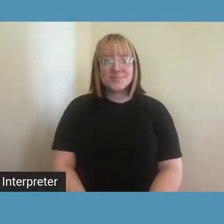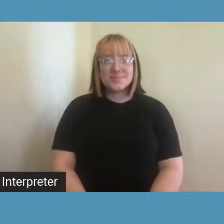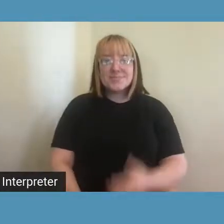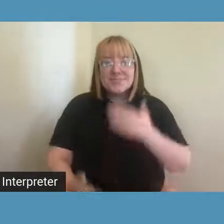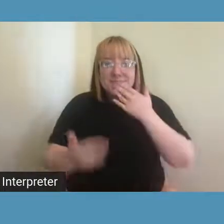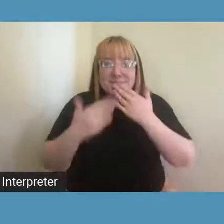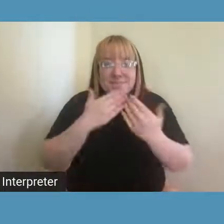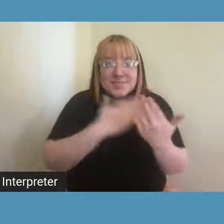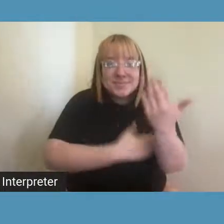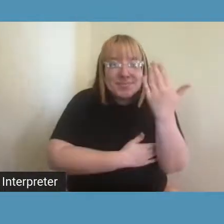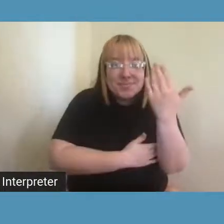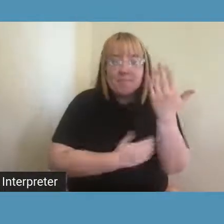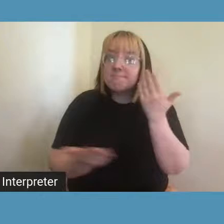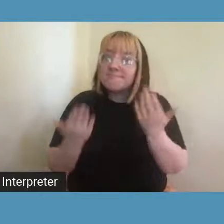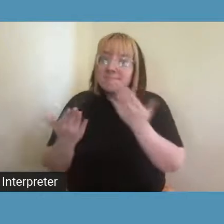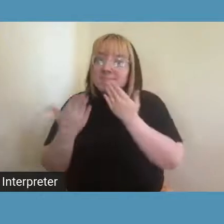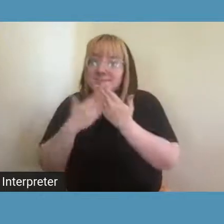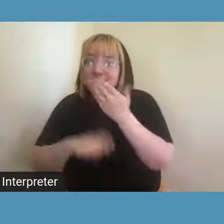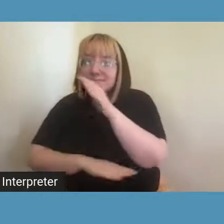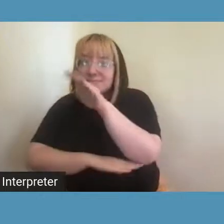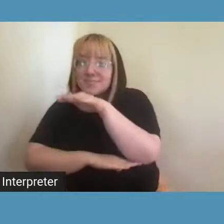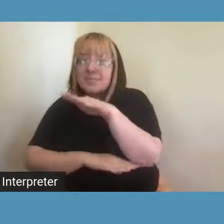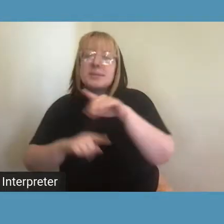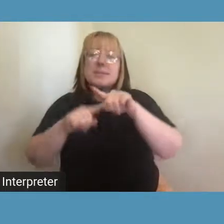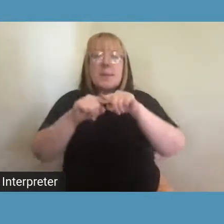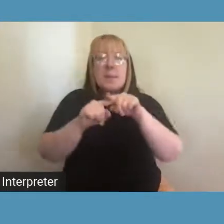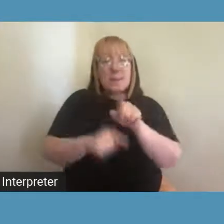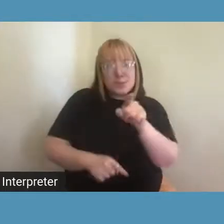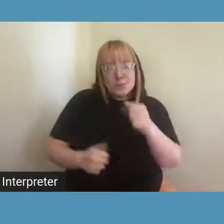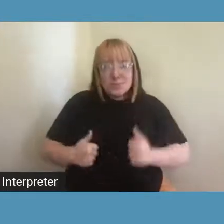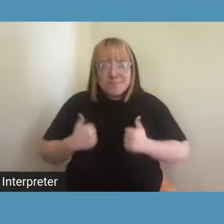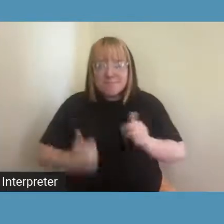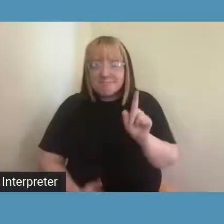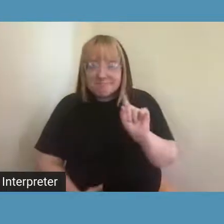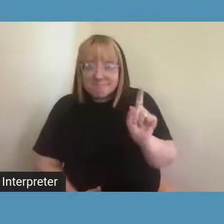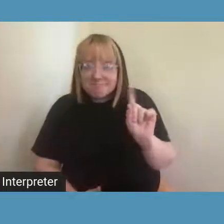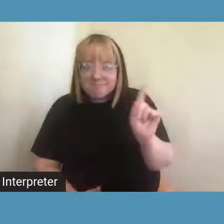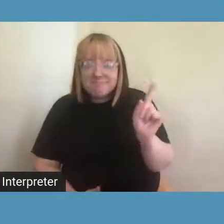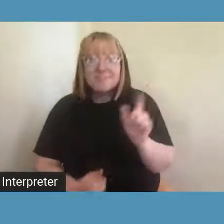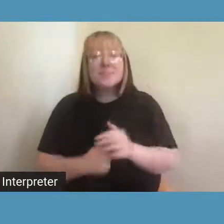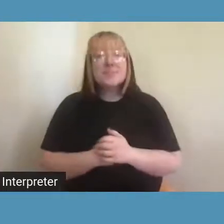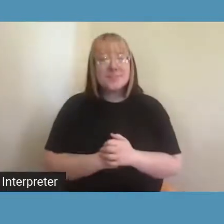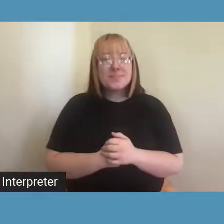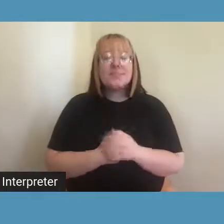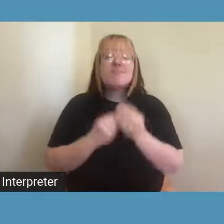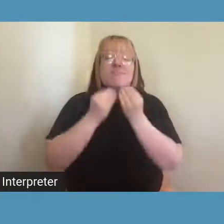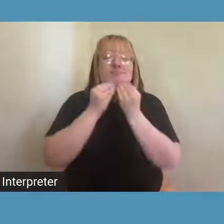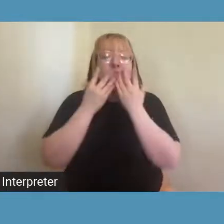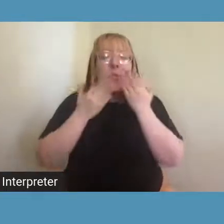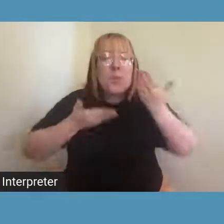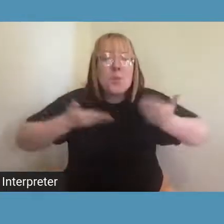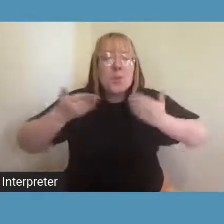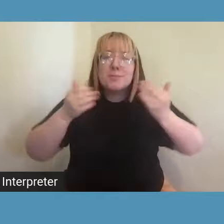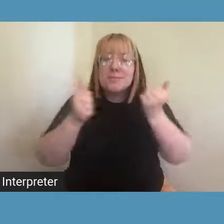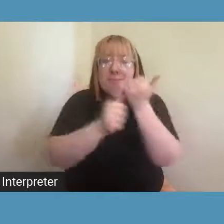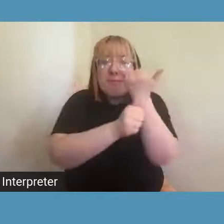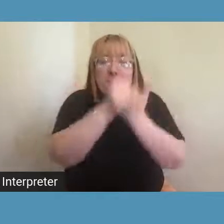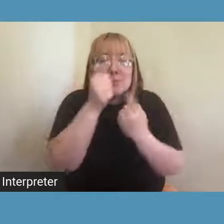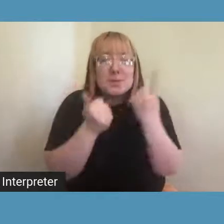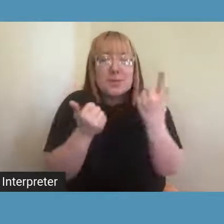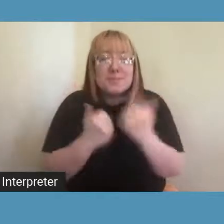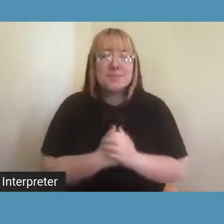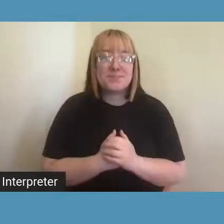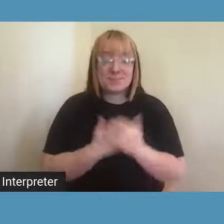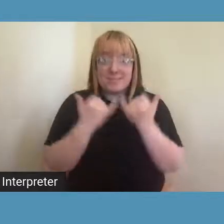Good morning, or good afternoon, depending on where you are joining us from, and a warm welcome to all. You have joined